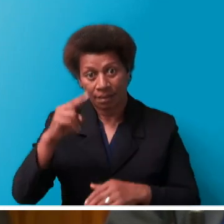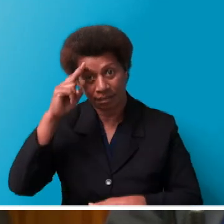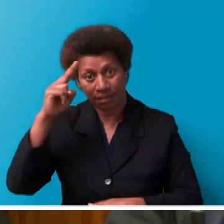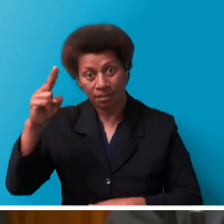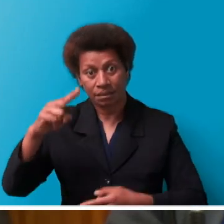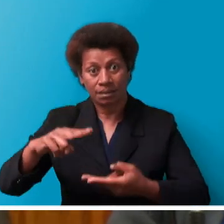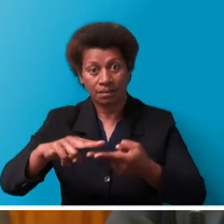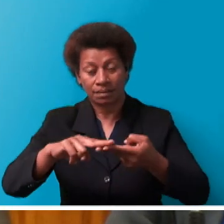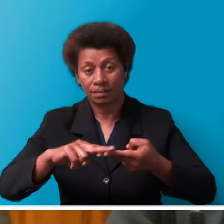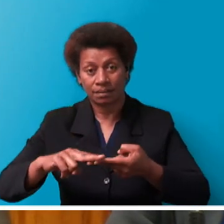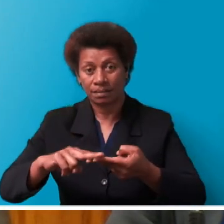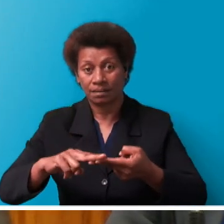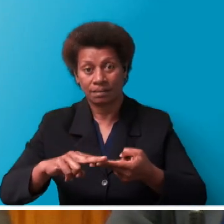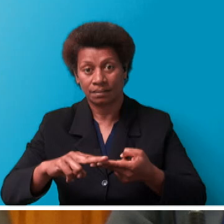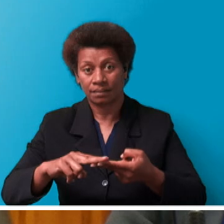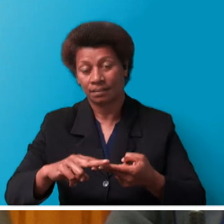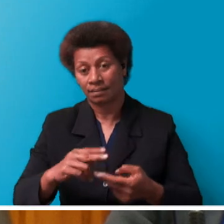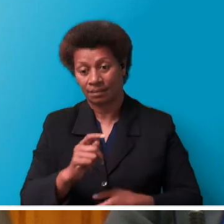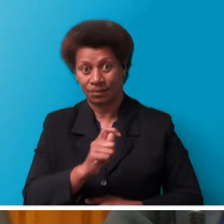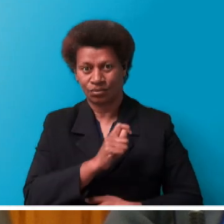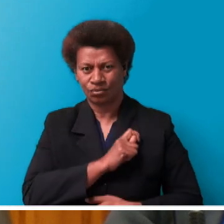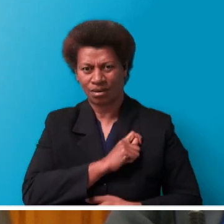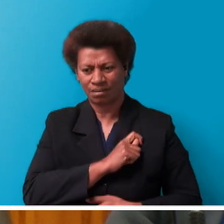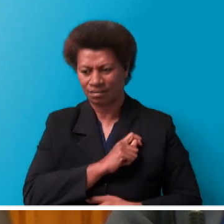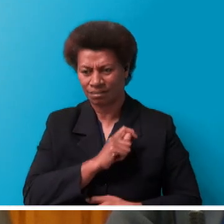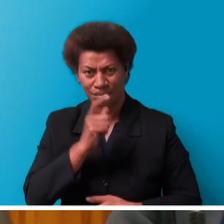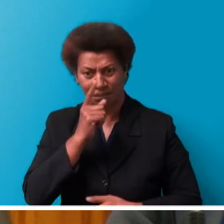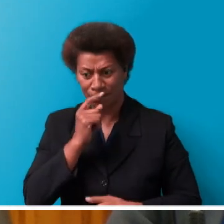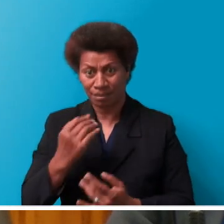trust our people place in us as their leaders.